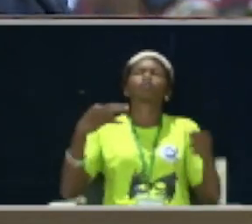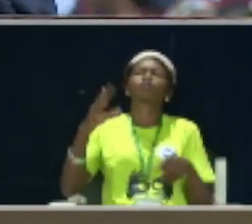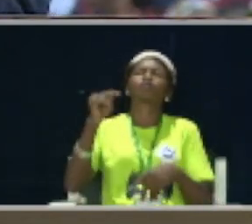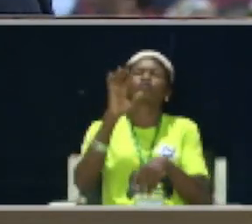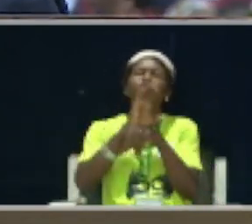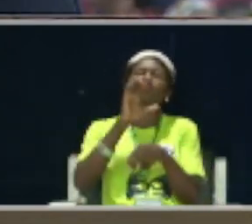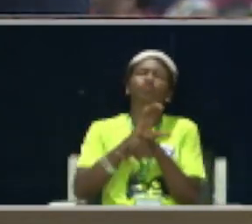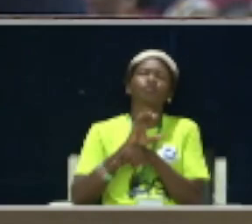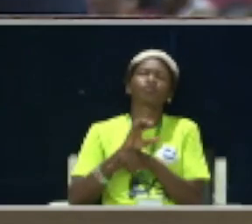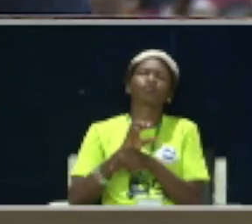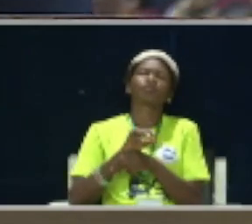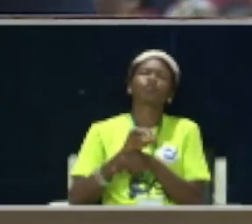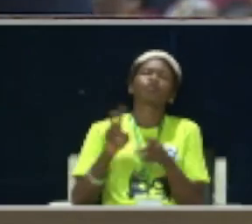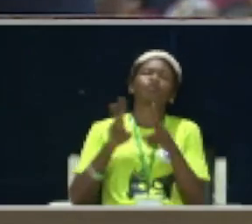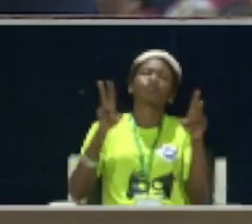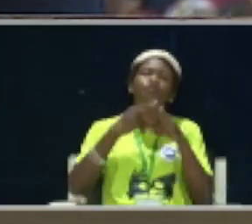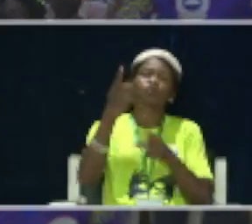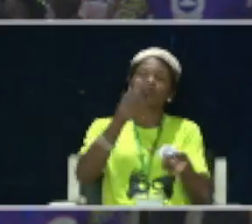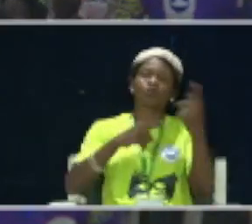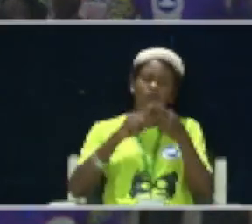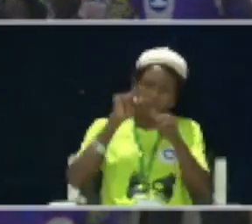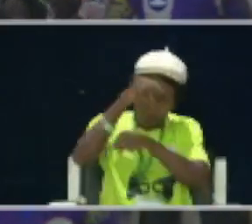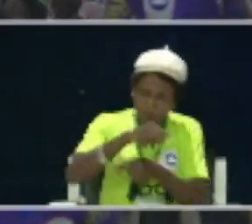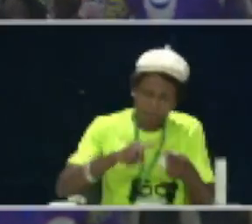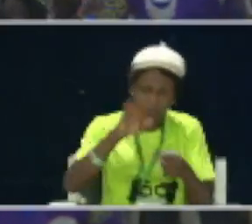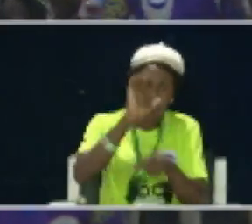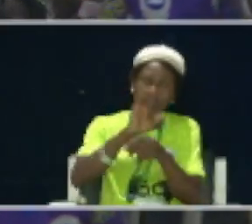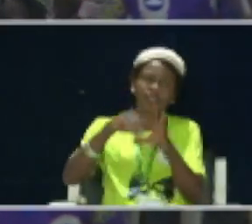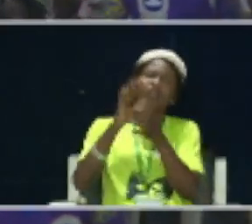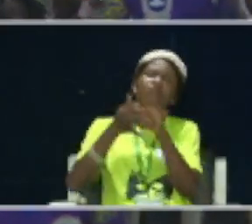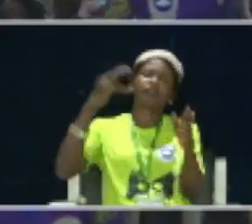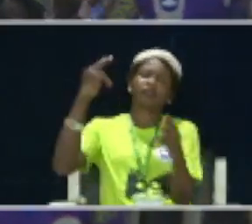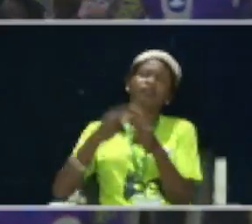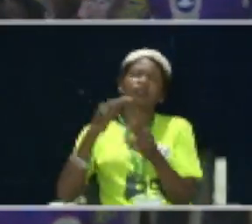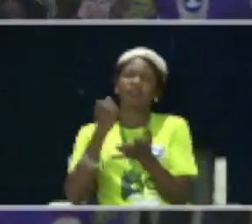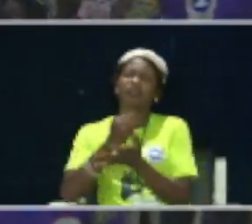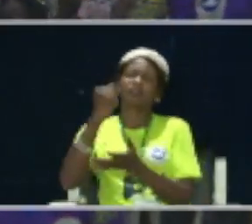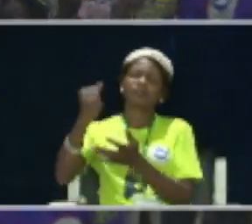church very soon will come to bow to the church.